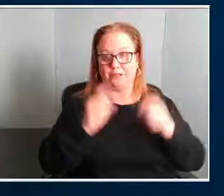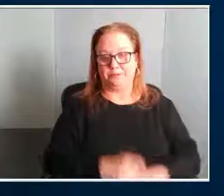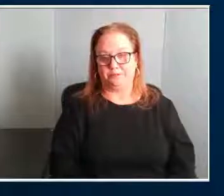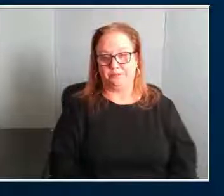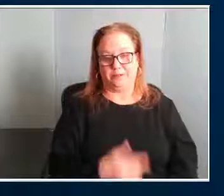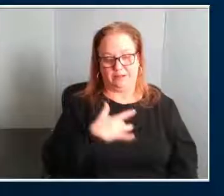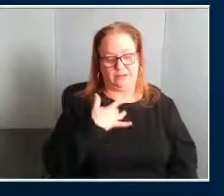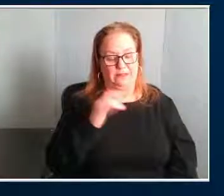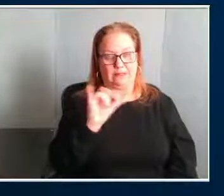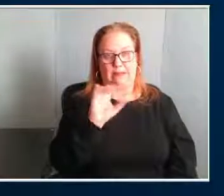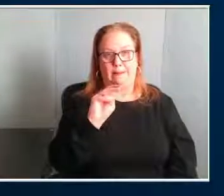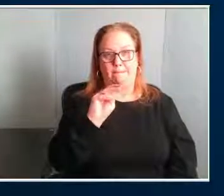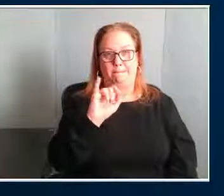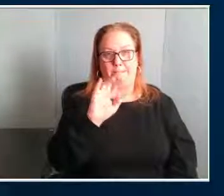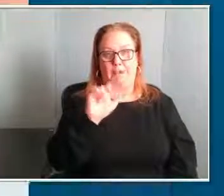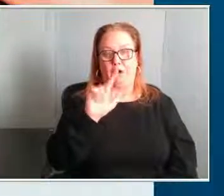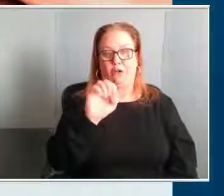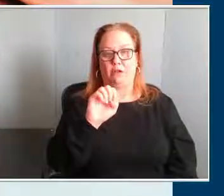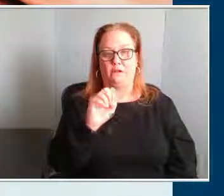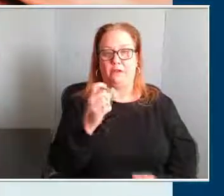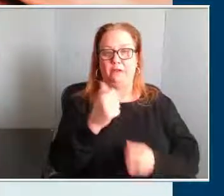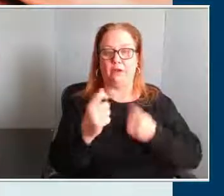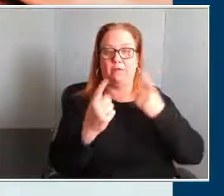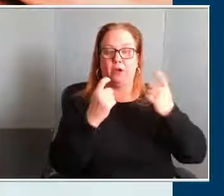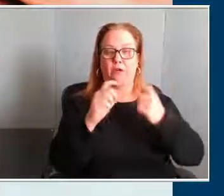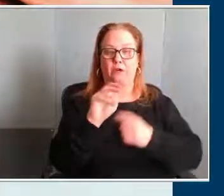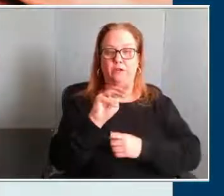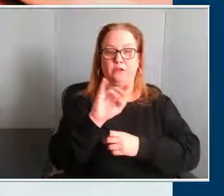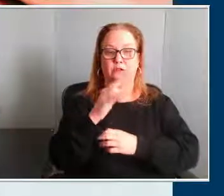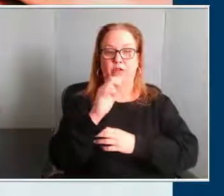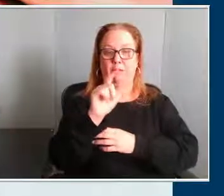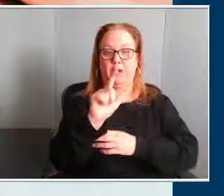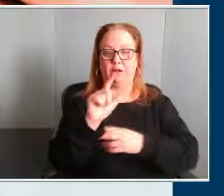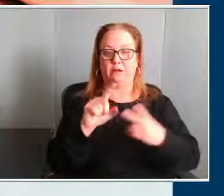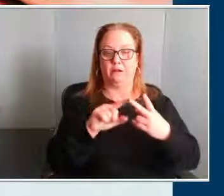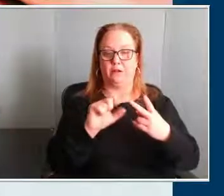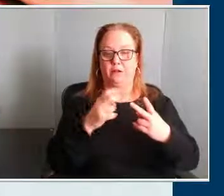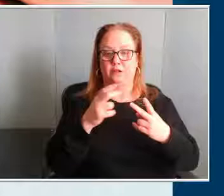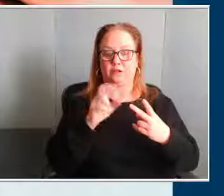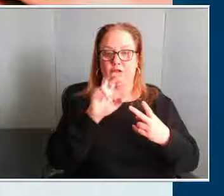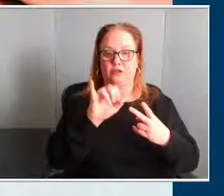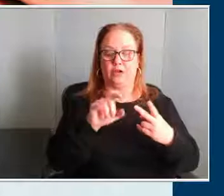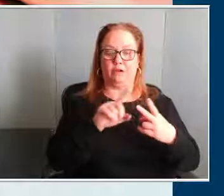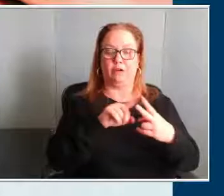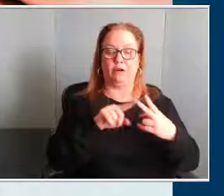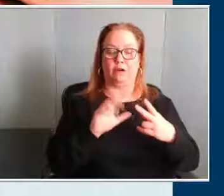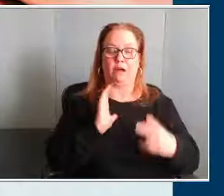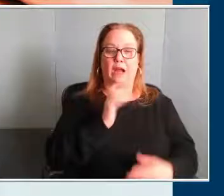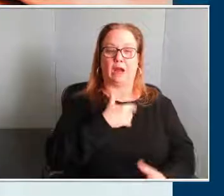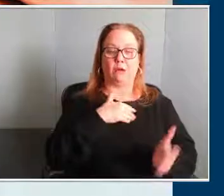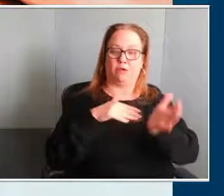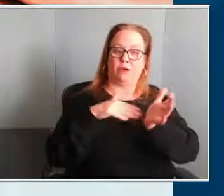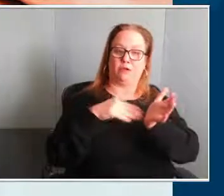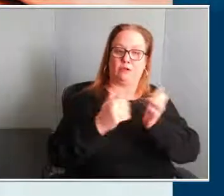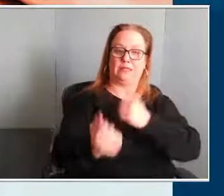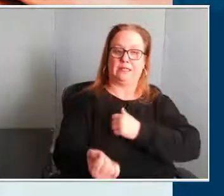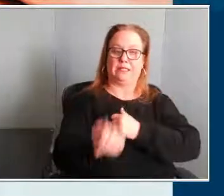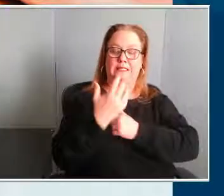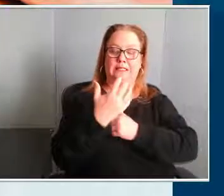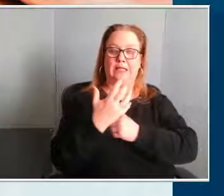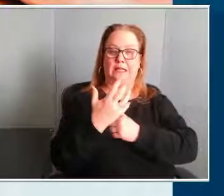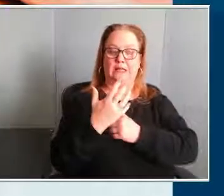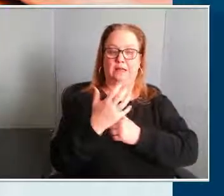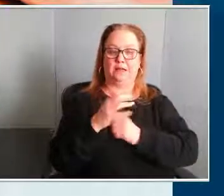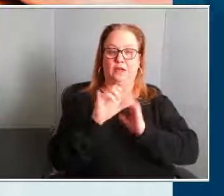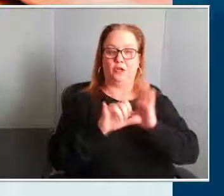miracle. If you have questions for Michael and Sherry or doctors, or our doctors Lechtenberg or Abraham, send them in to us on